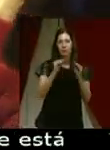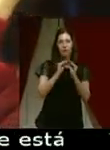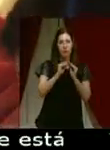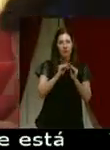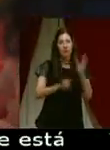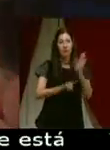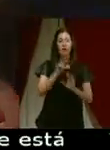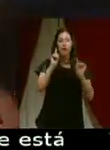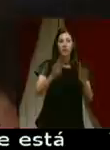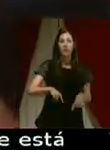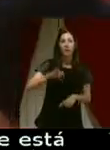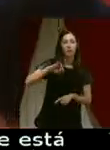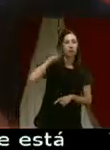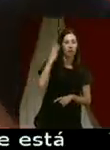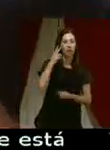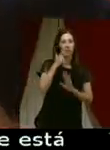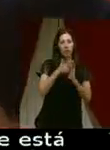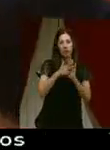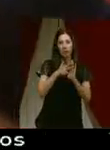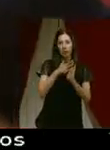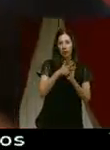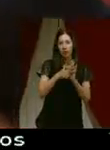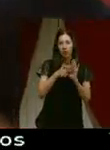Since you're talking about it,